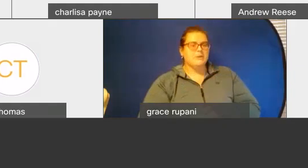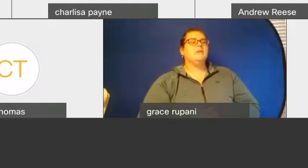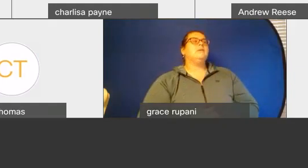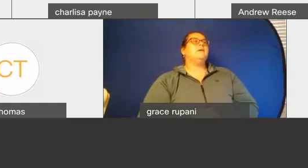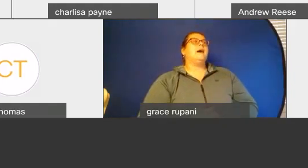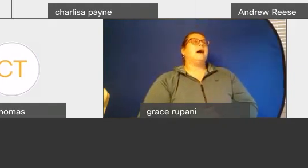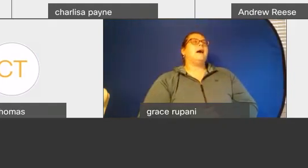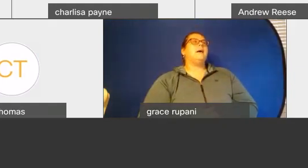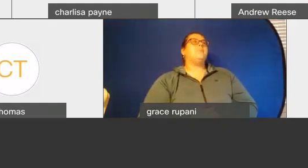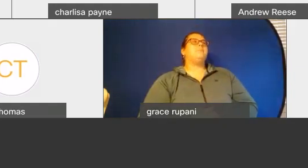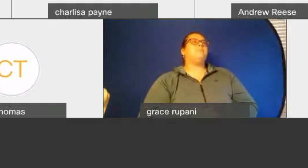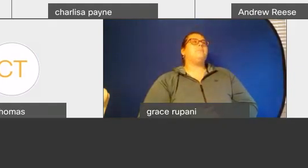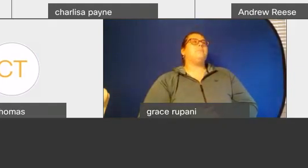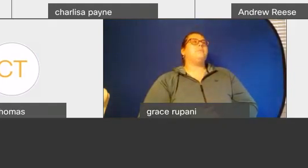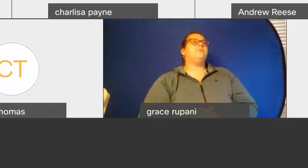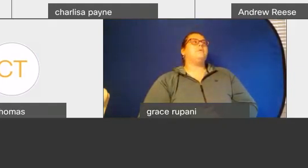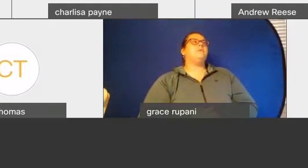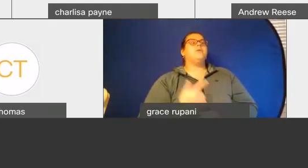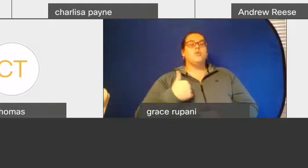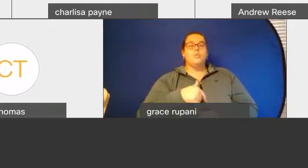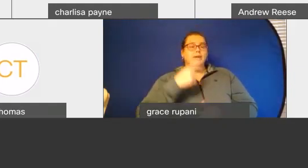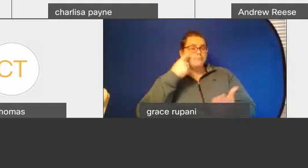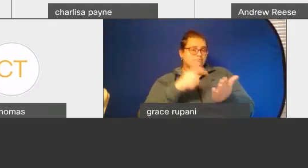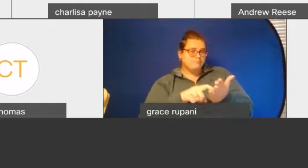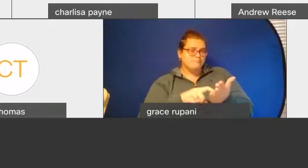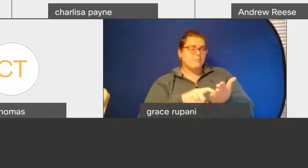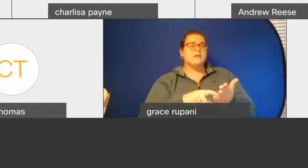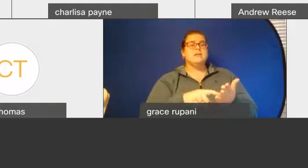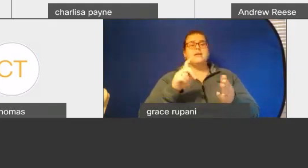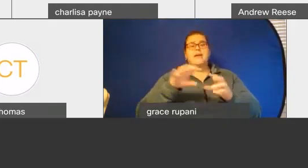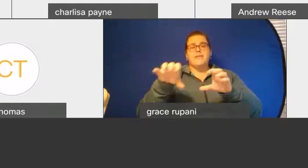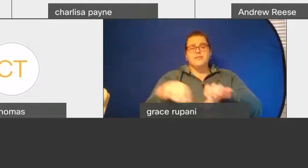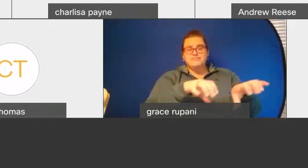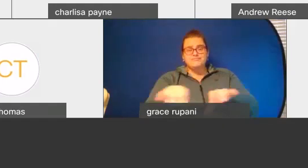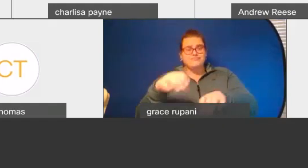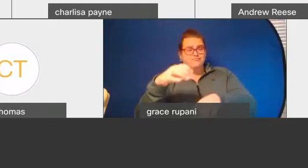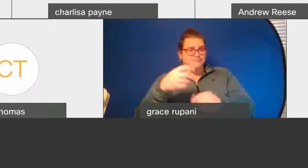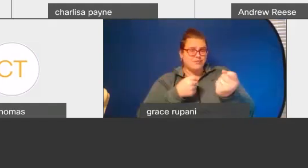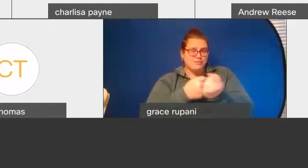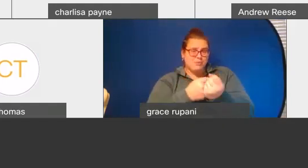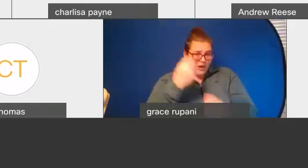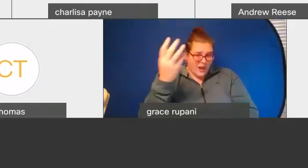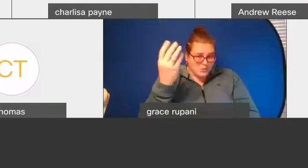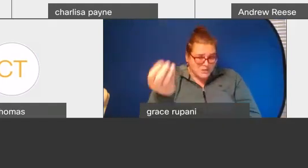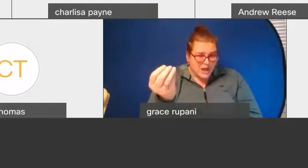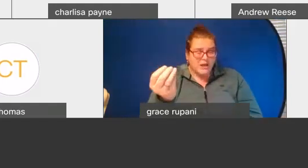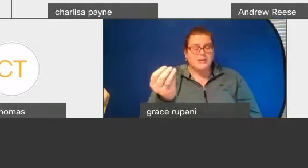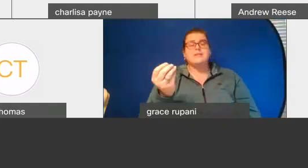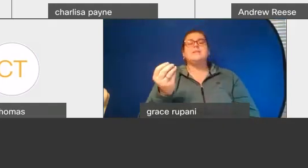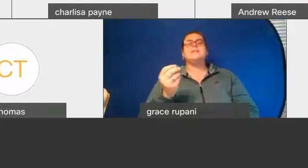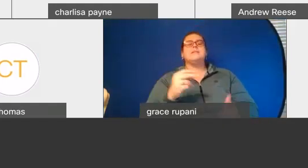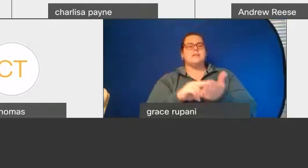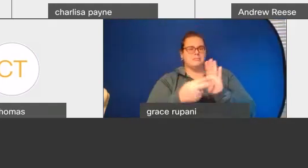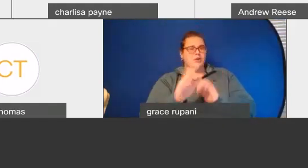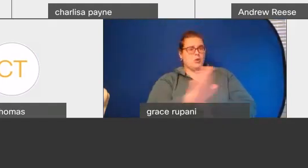we understand that doing this outside presents some, concerns from your providers. So